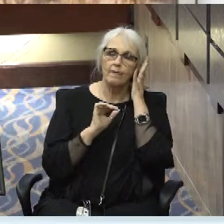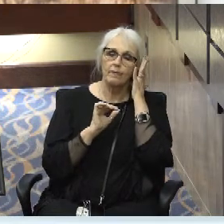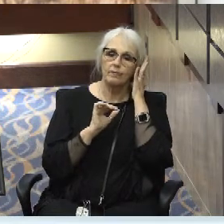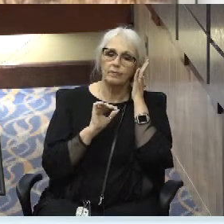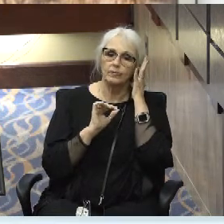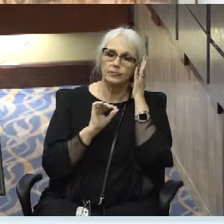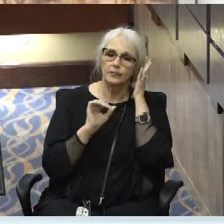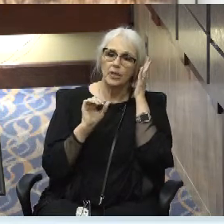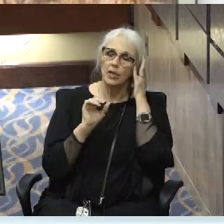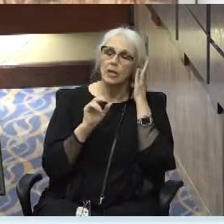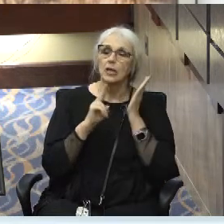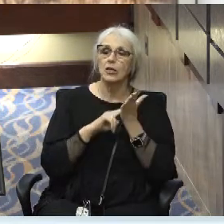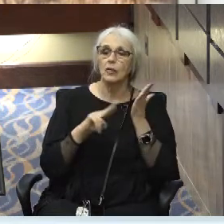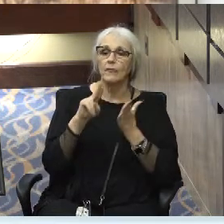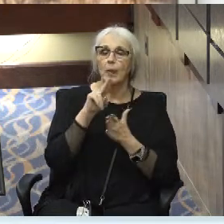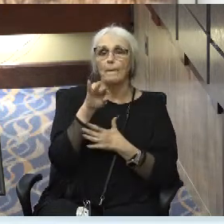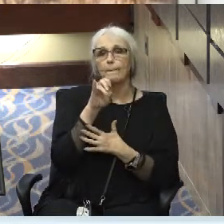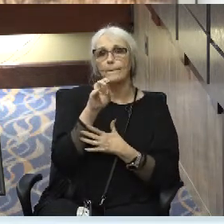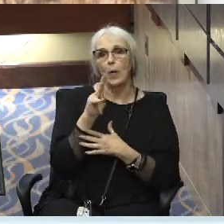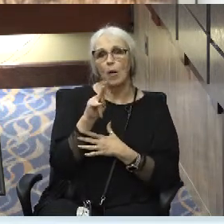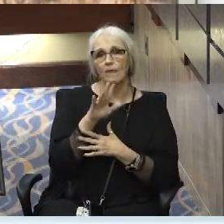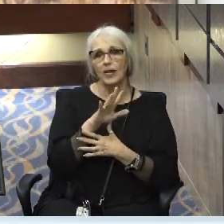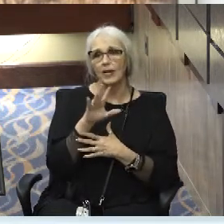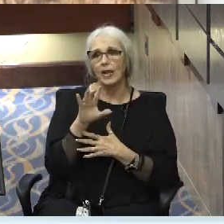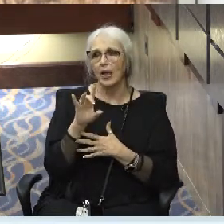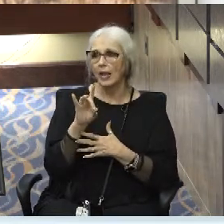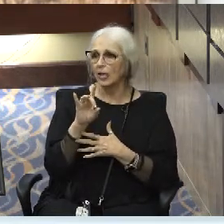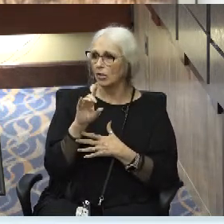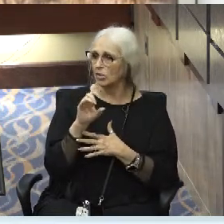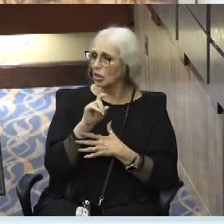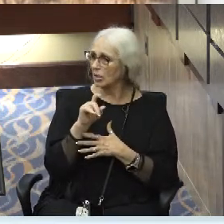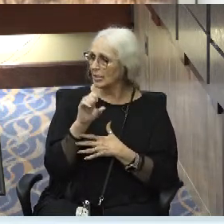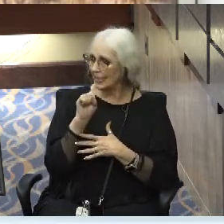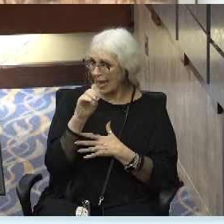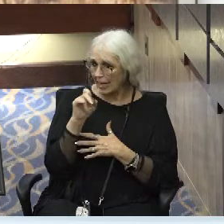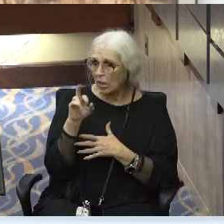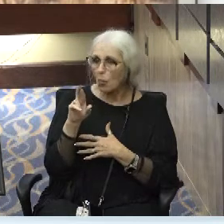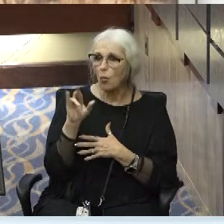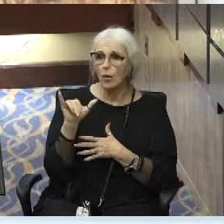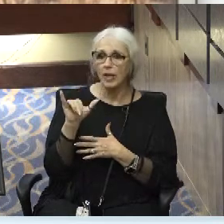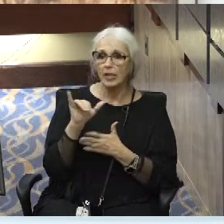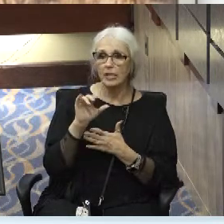So University Parks Boulevard, 54-inch sanitary sewer, this is deep.